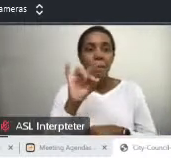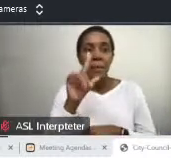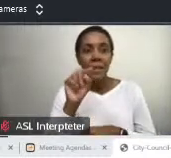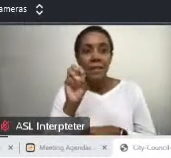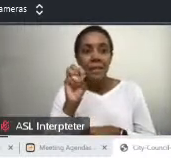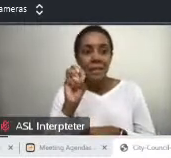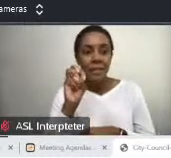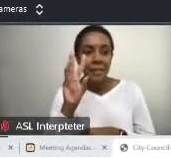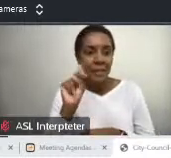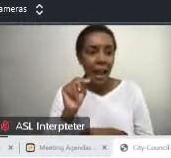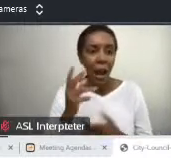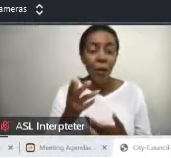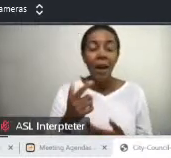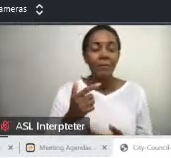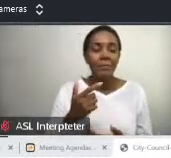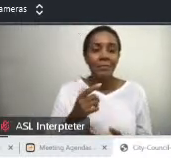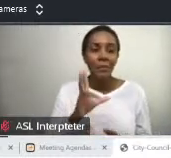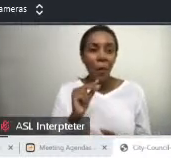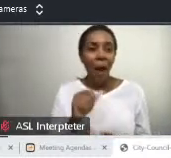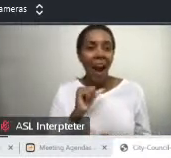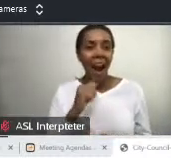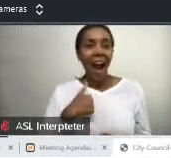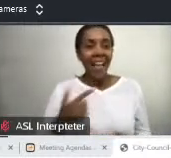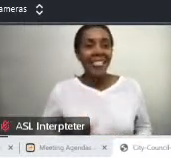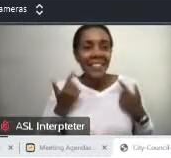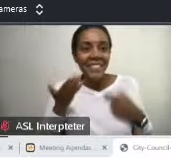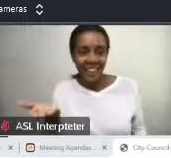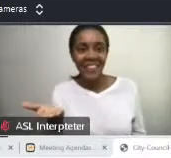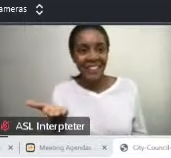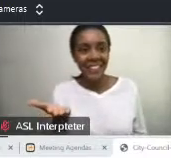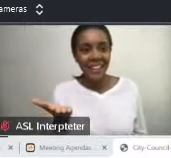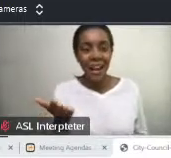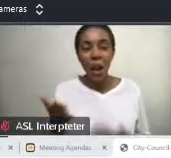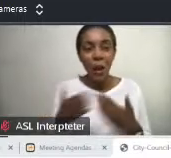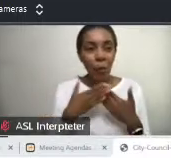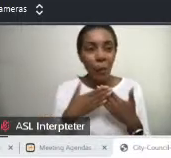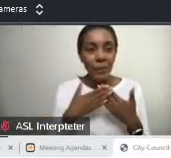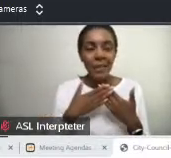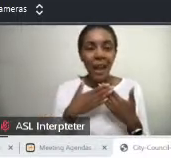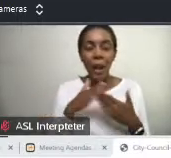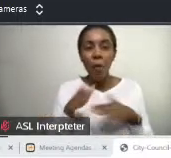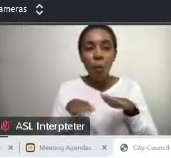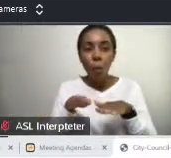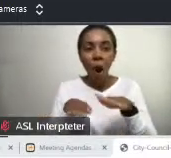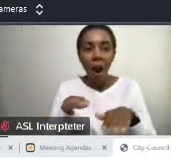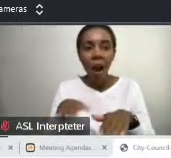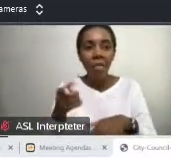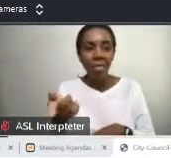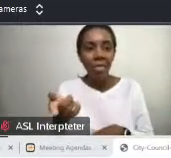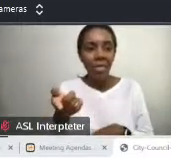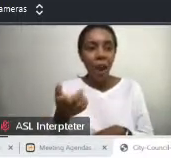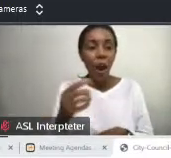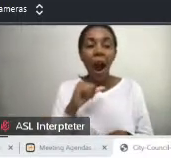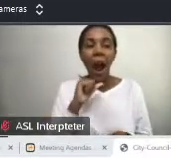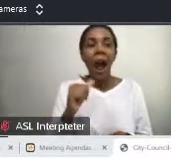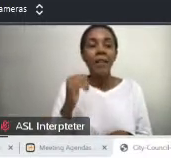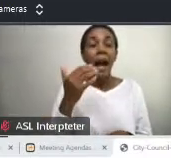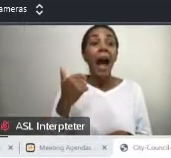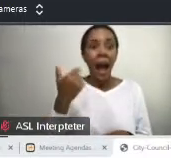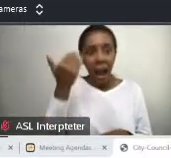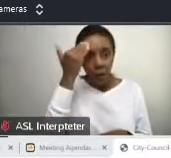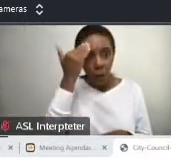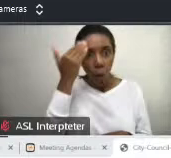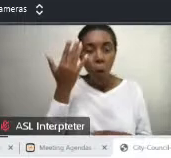going to check. I live there. I live very close. I can walk there. I'm familiar with the traffic that Idlewild